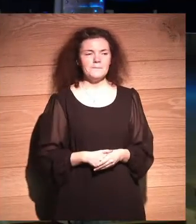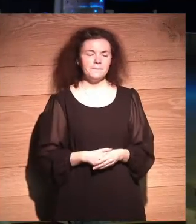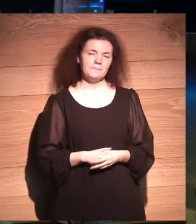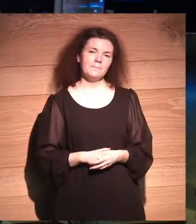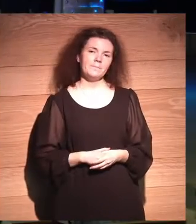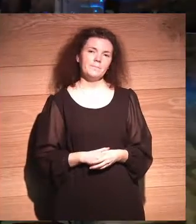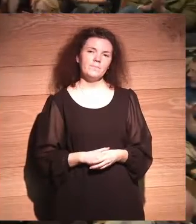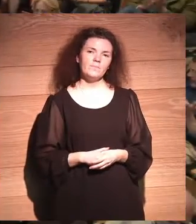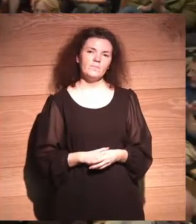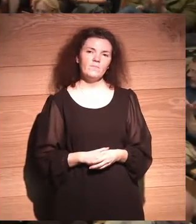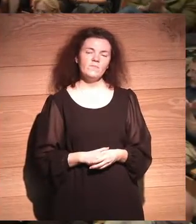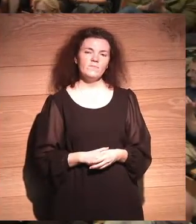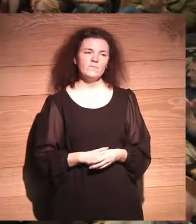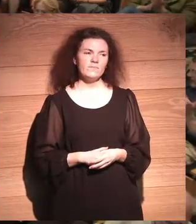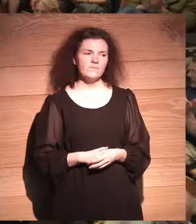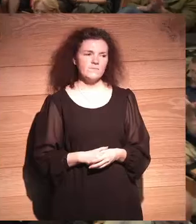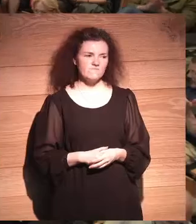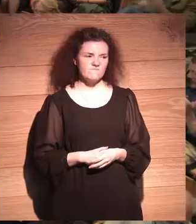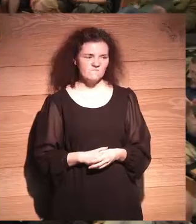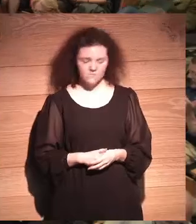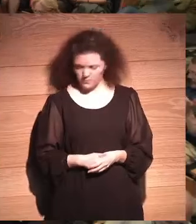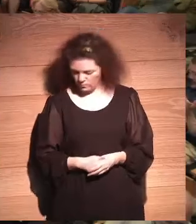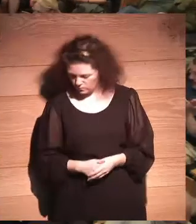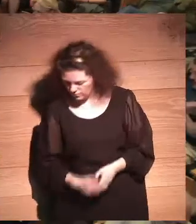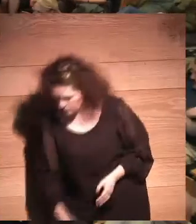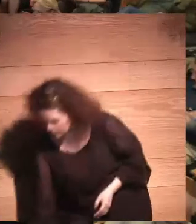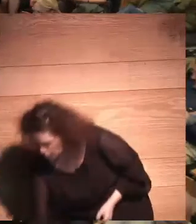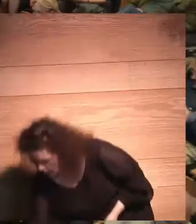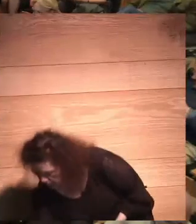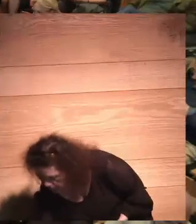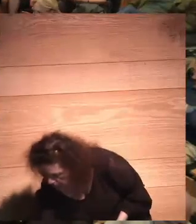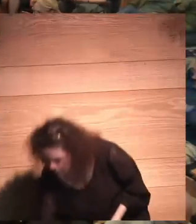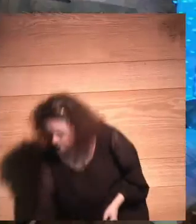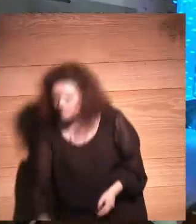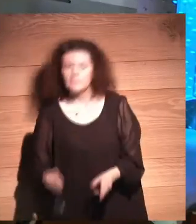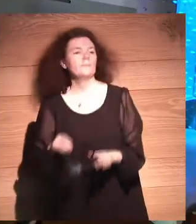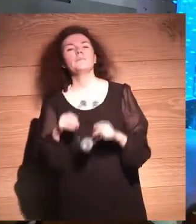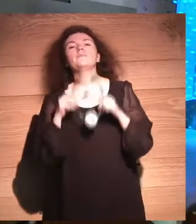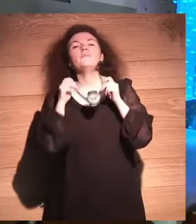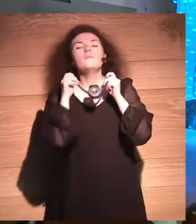session today and that we will see you again in the future. Thank you very much.